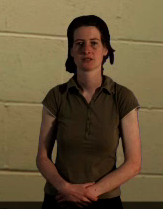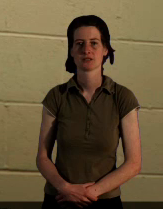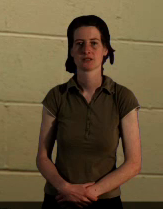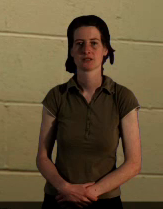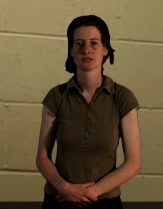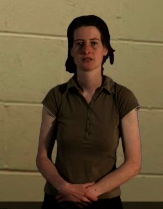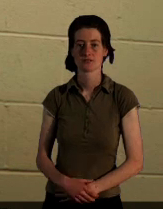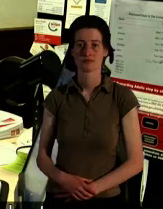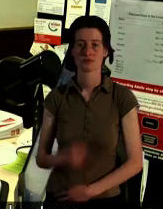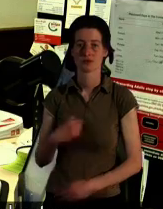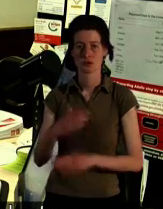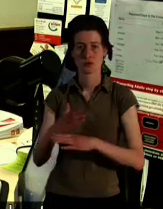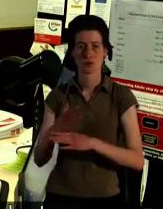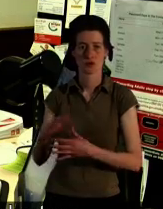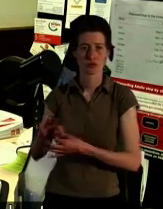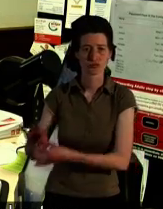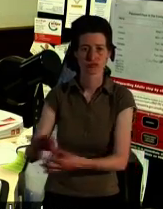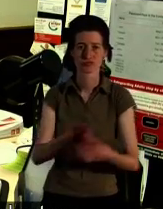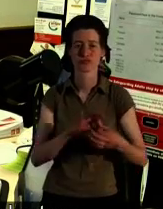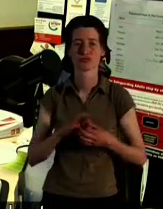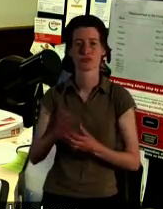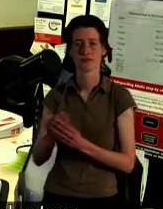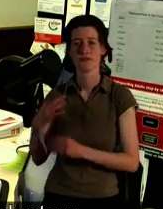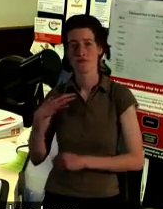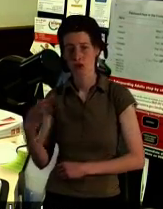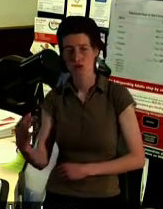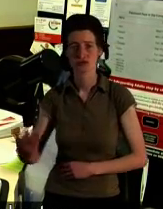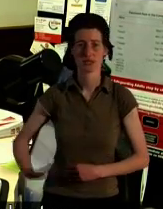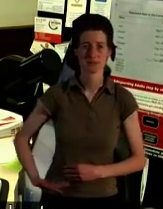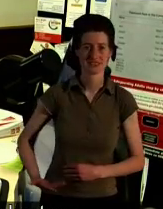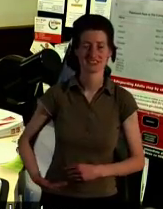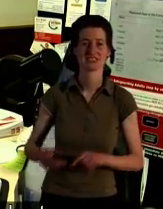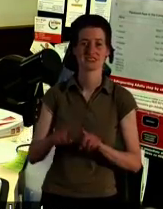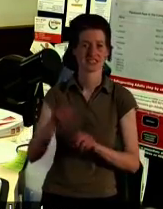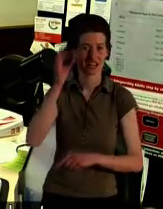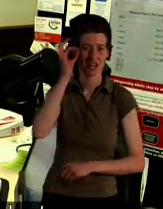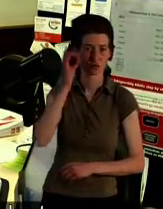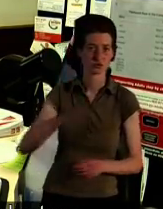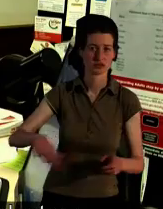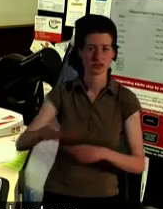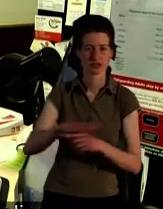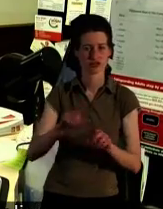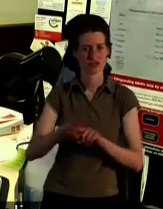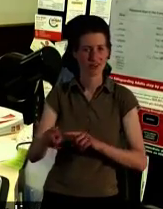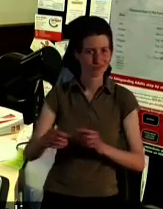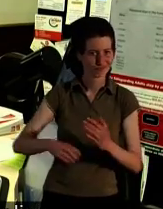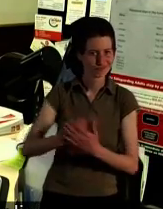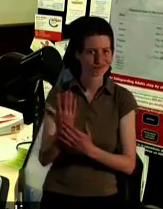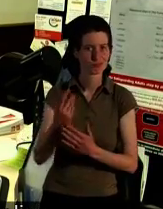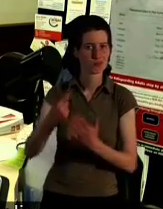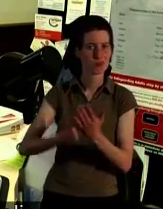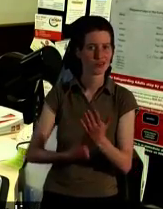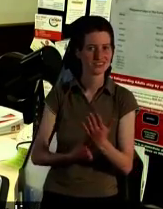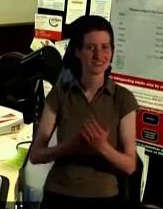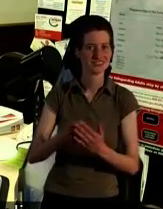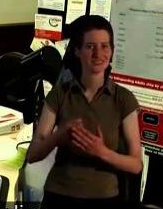people. We work collaboratively with the voluntary sector, business sector and statutory authorities in the